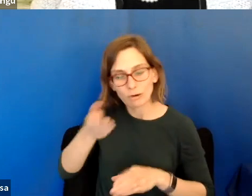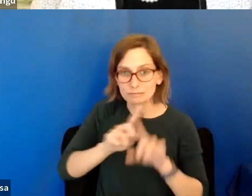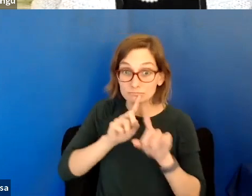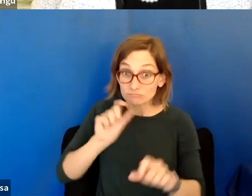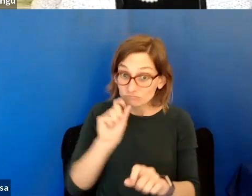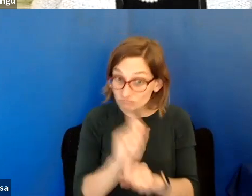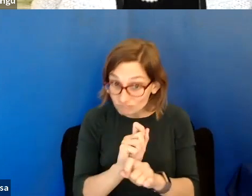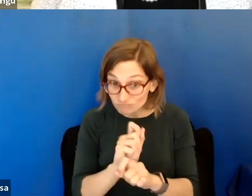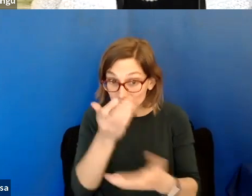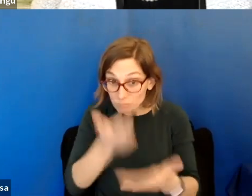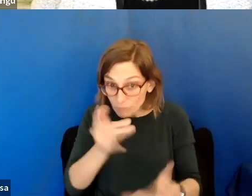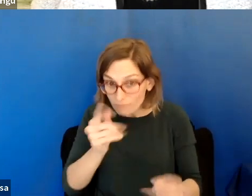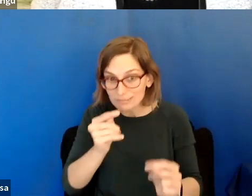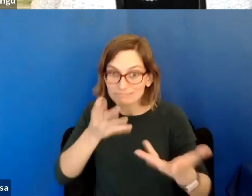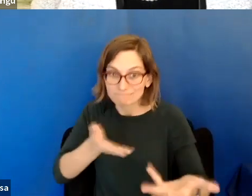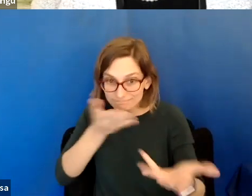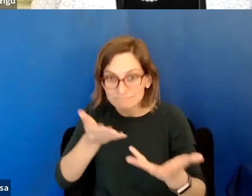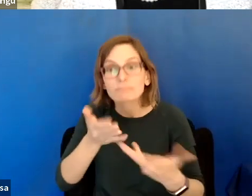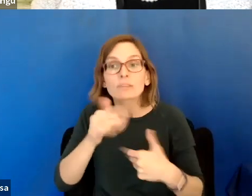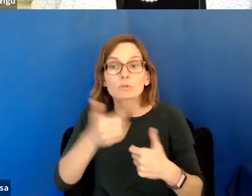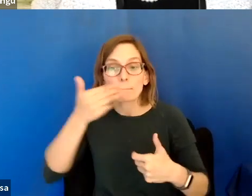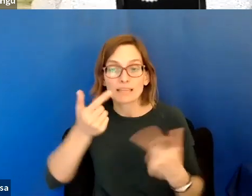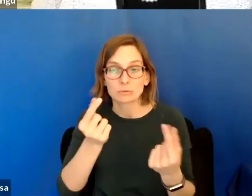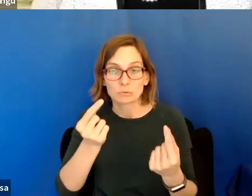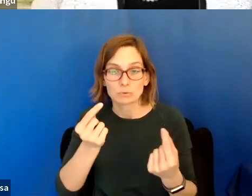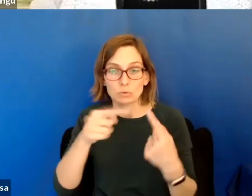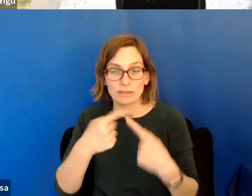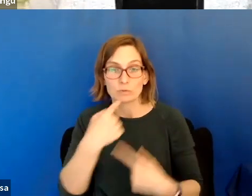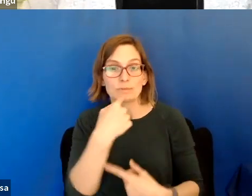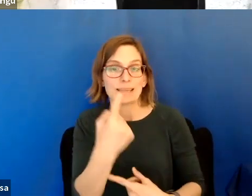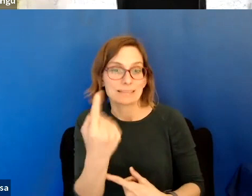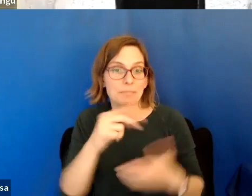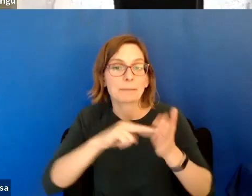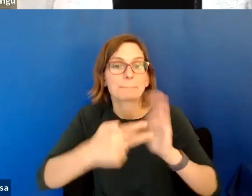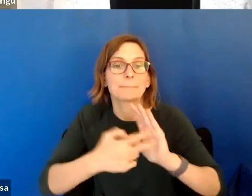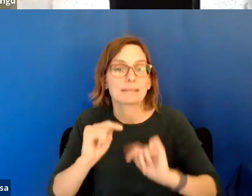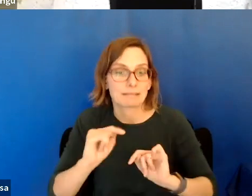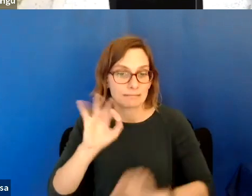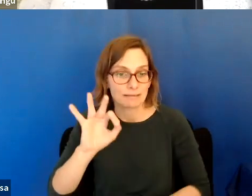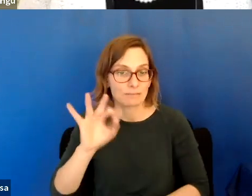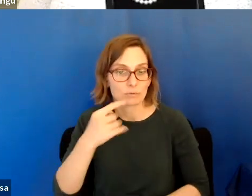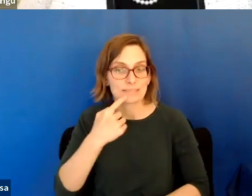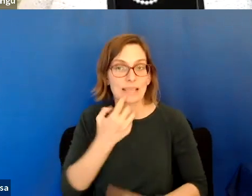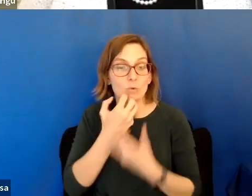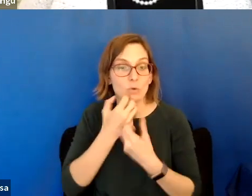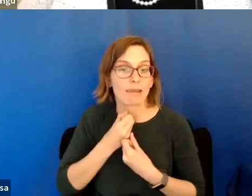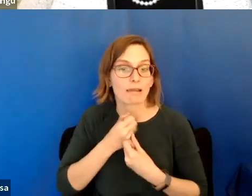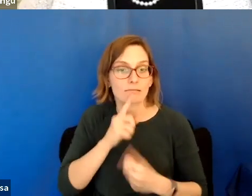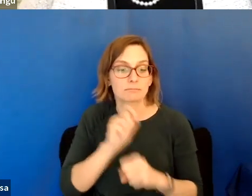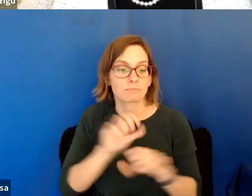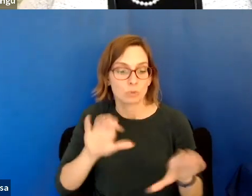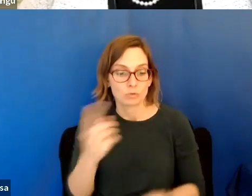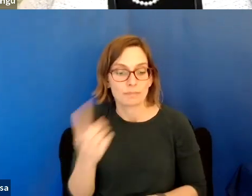it really comes down to it. So I think the best thing that we can do is when you say something, mean it. When you say that you care, actually do something to show